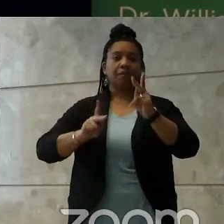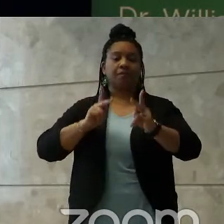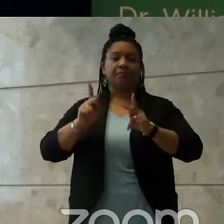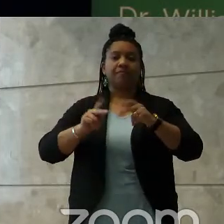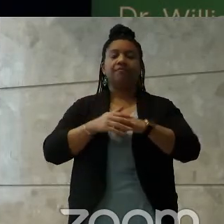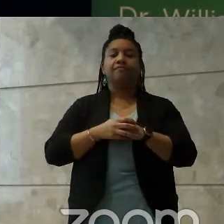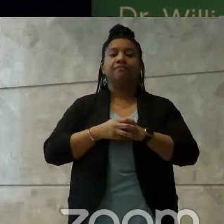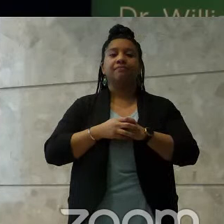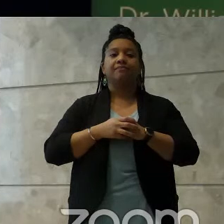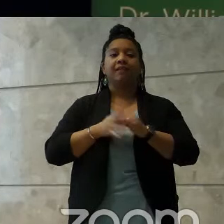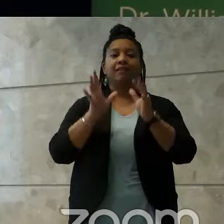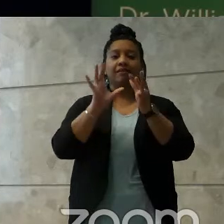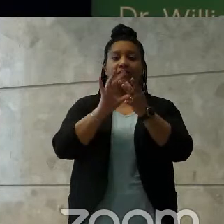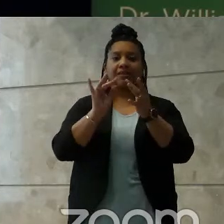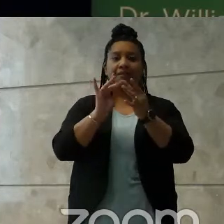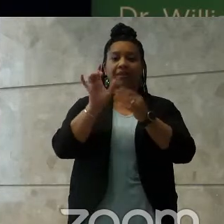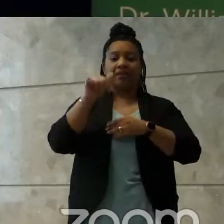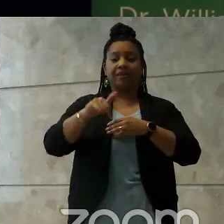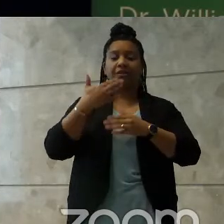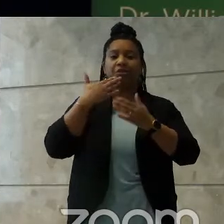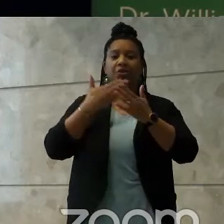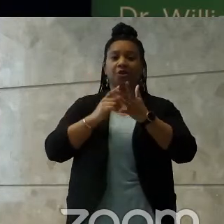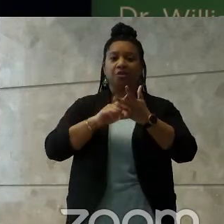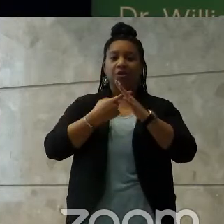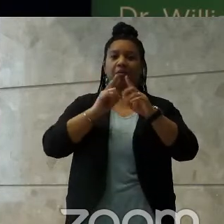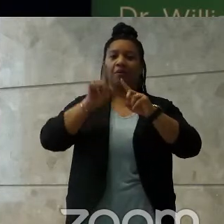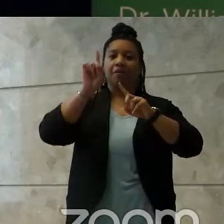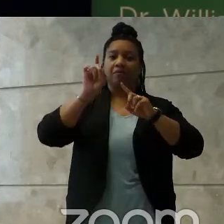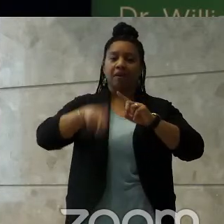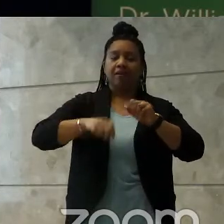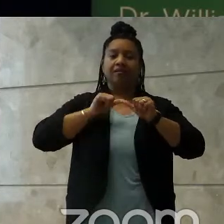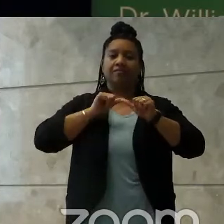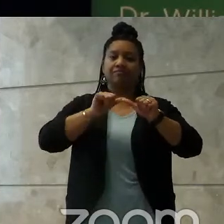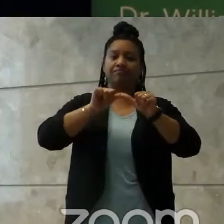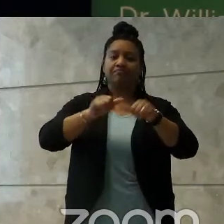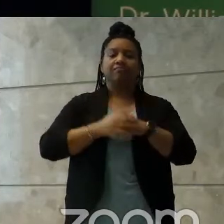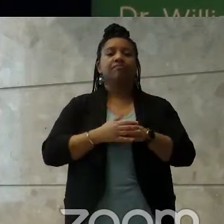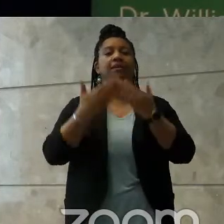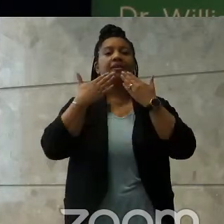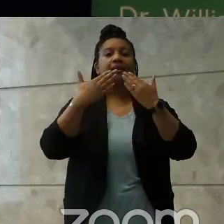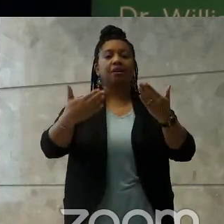And statements like this are a really good start, but we have to keep going. Thank you.